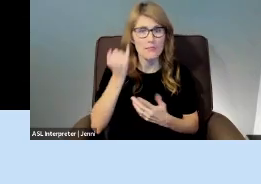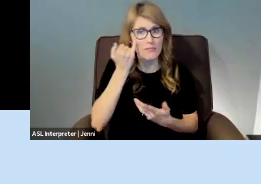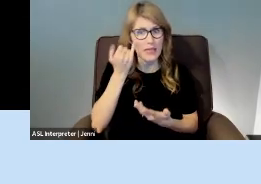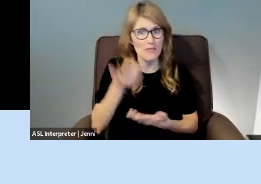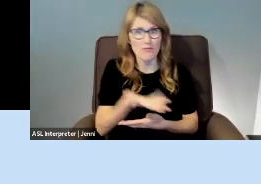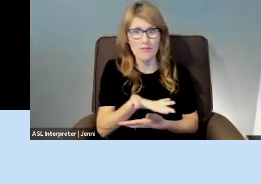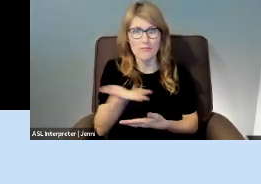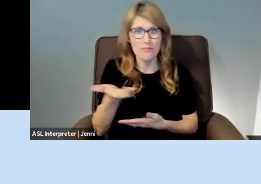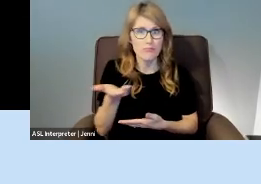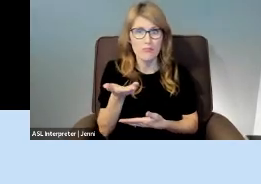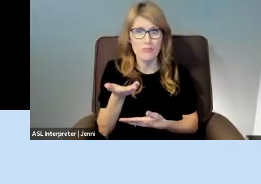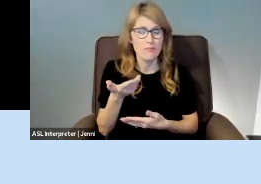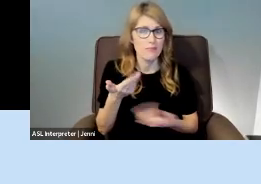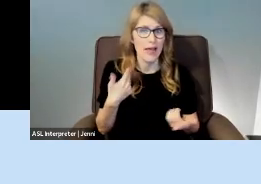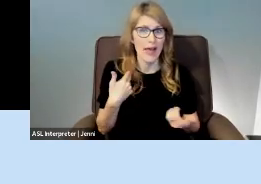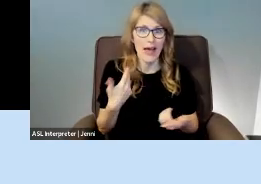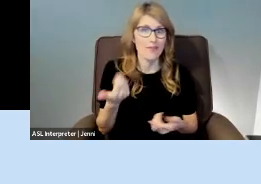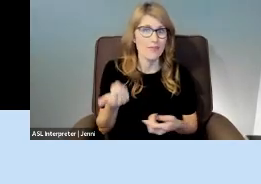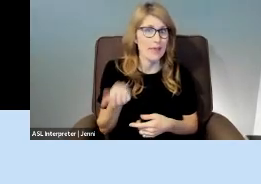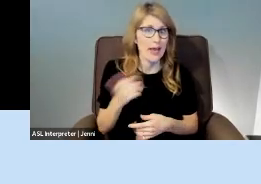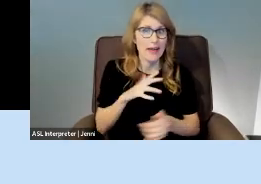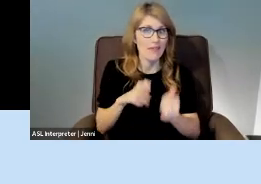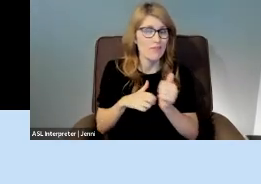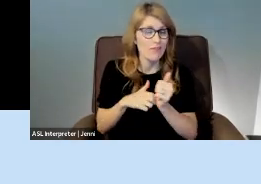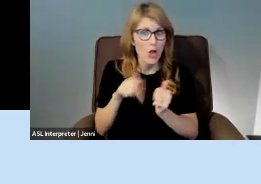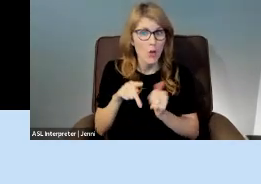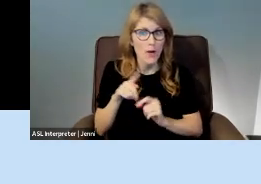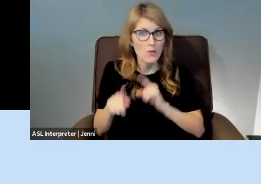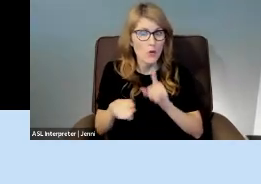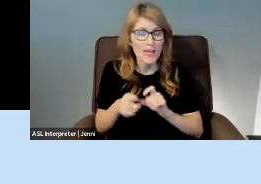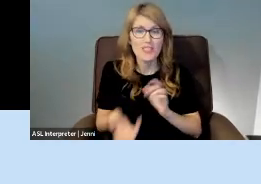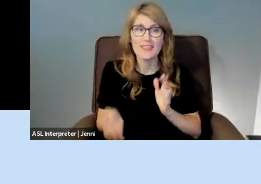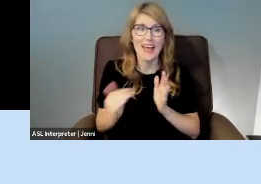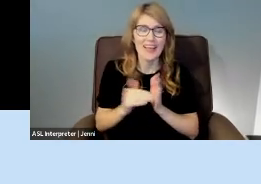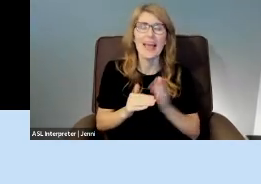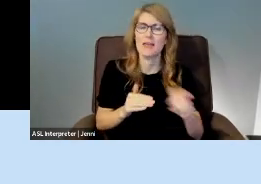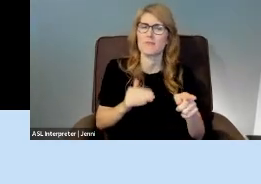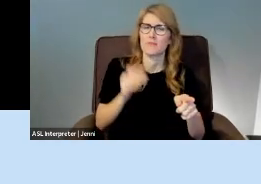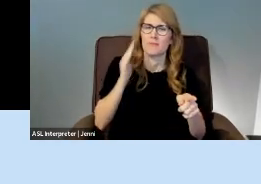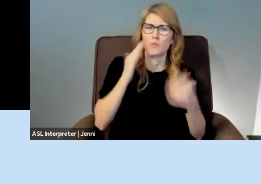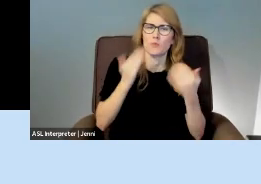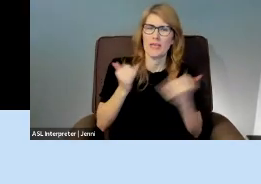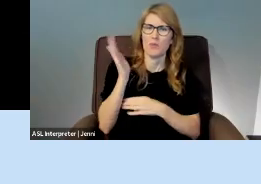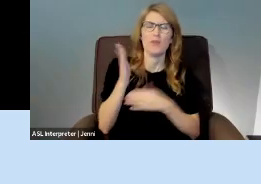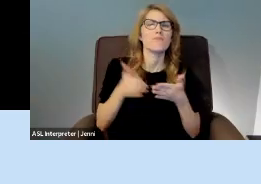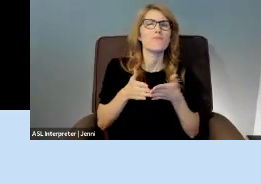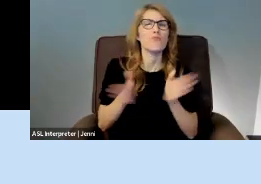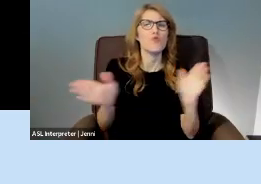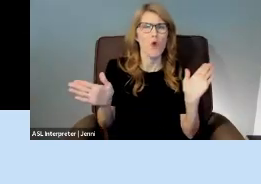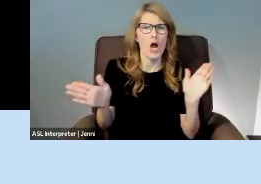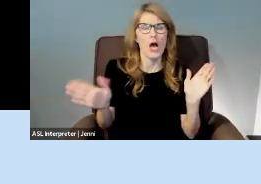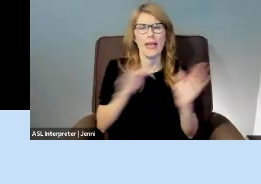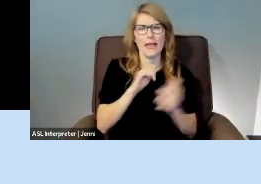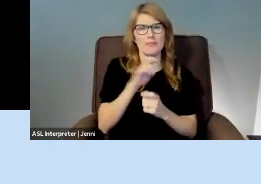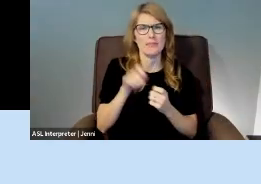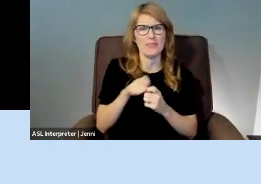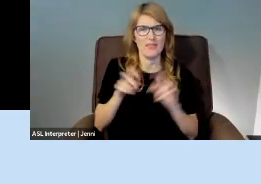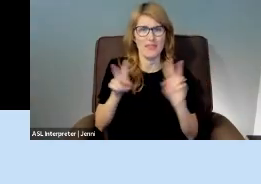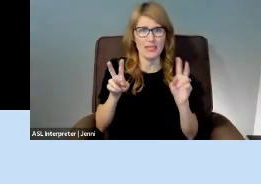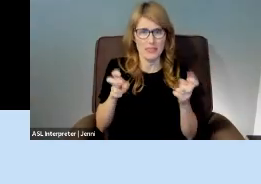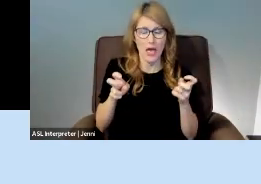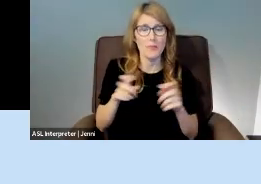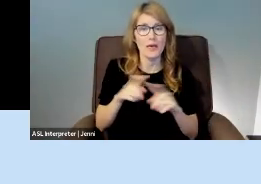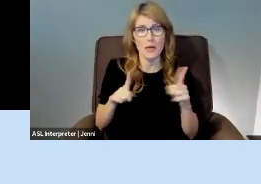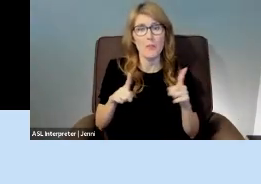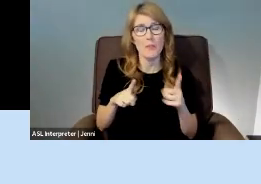anything to follow up. Again, this was very broad and topical, but part of preparedness is also understanding